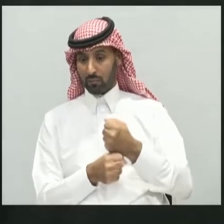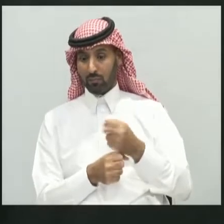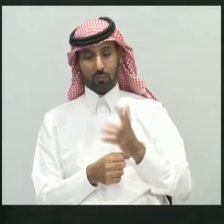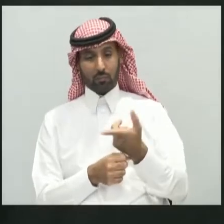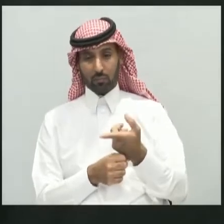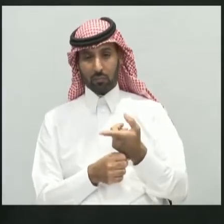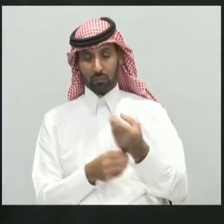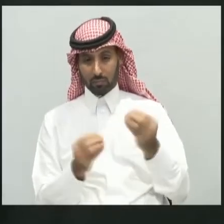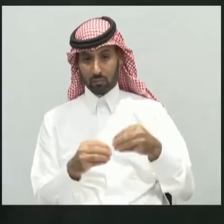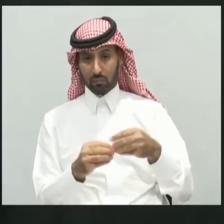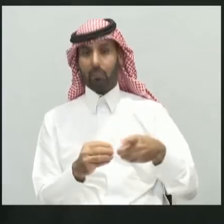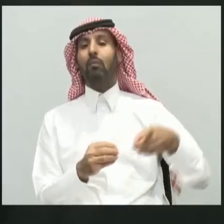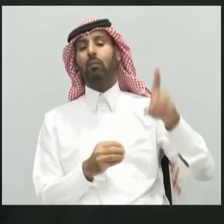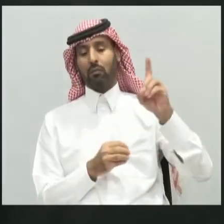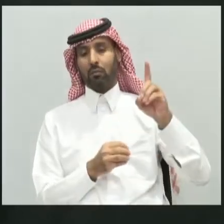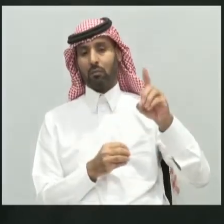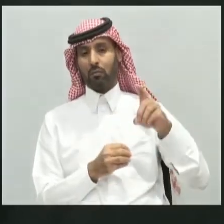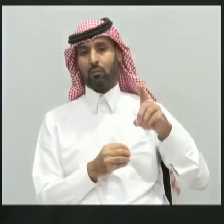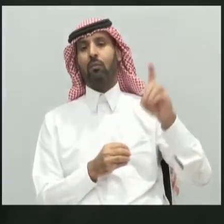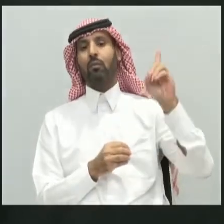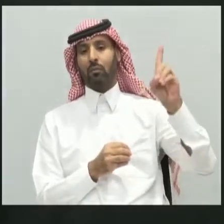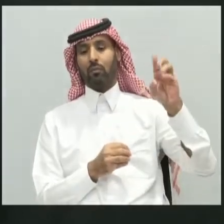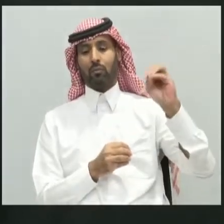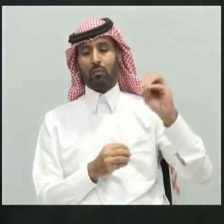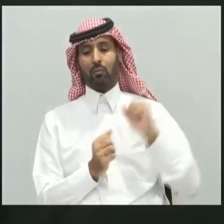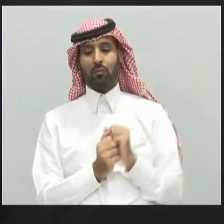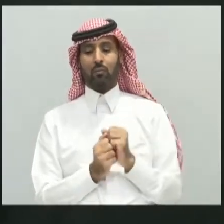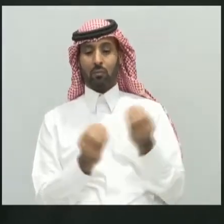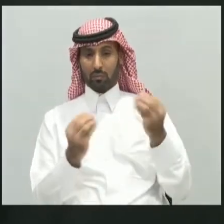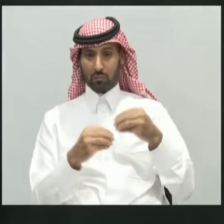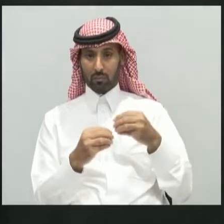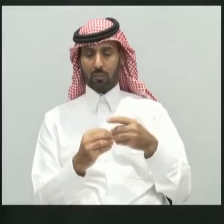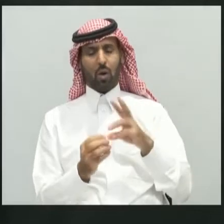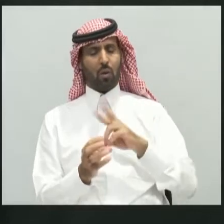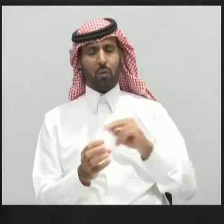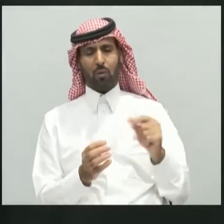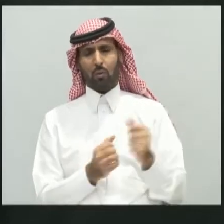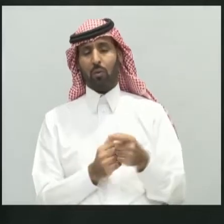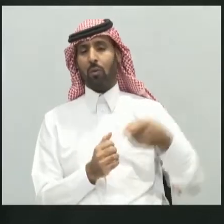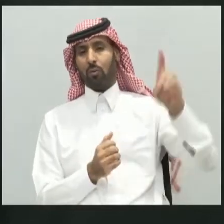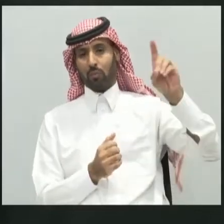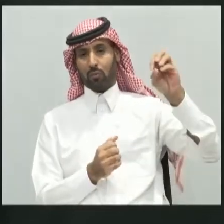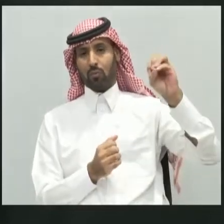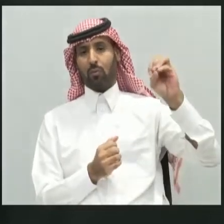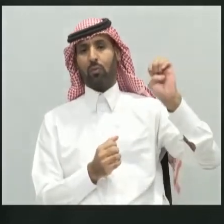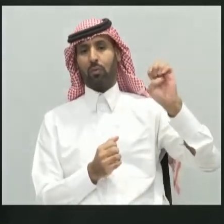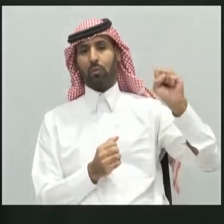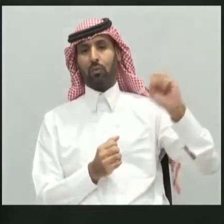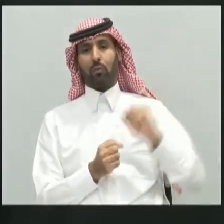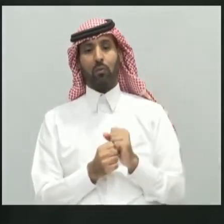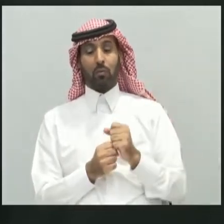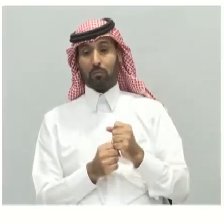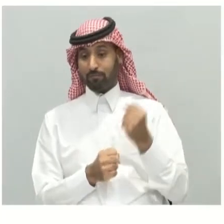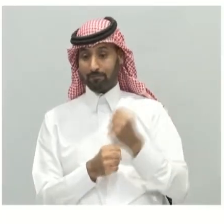what? Excellent, we needed do. So we added do and does. Do you remember? With the